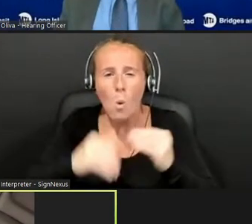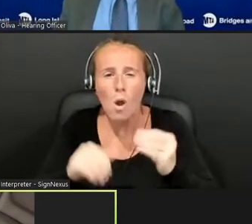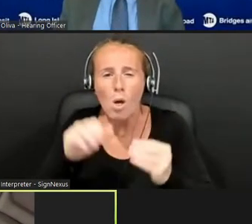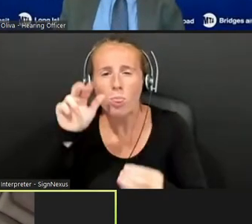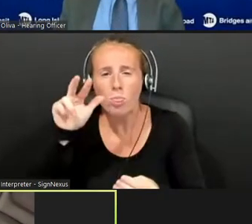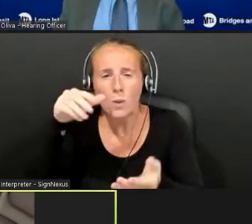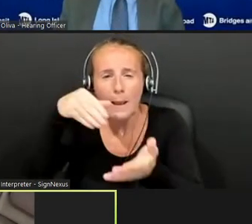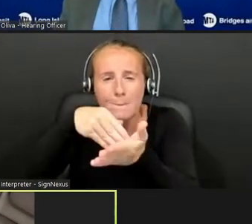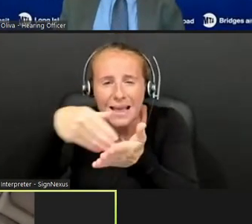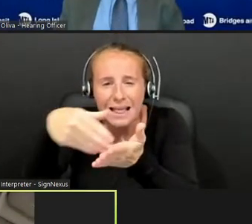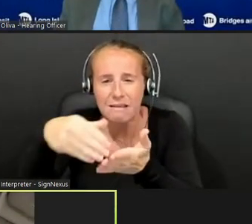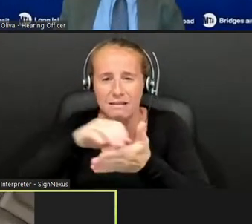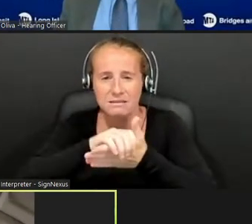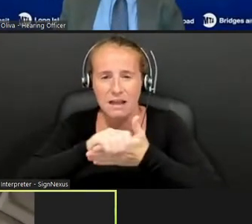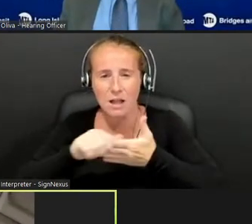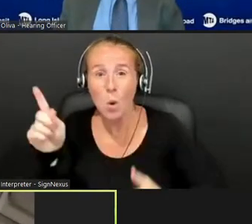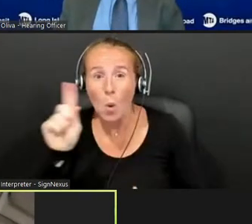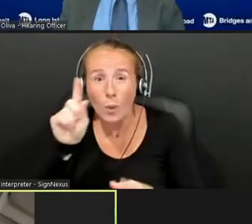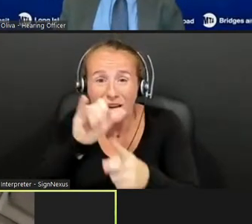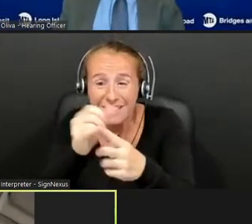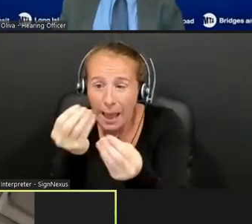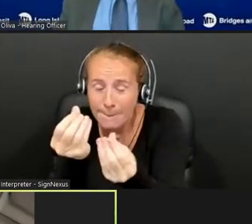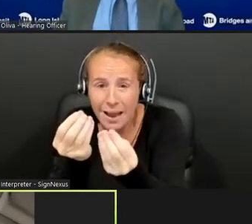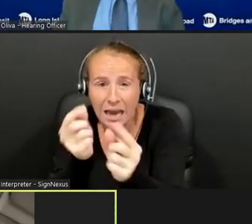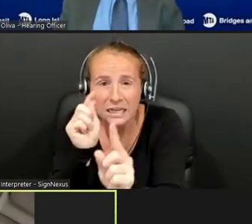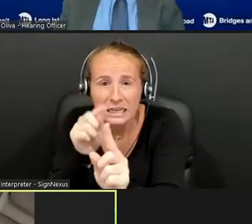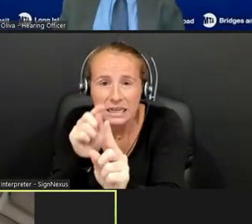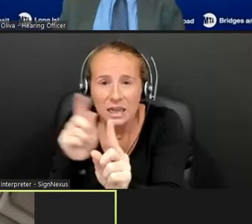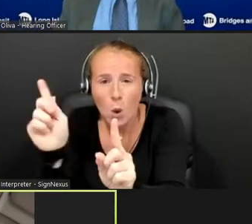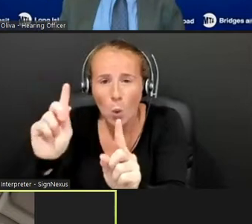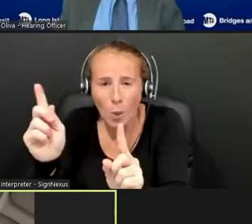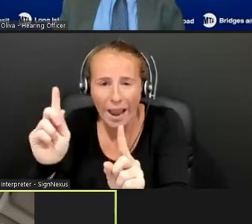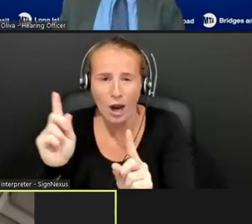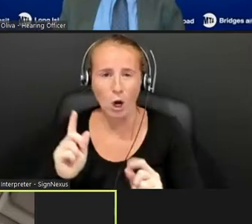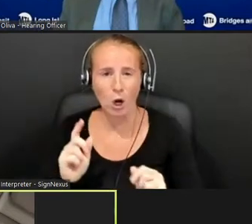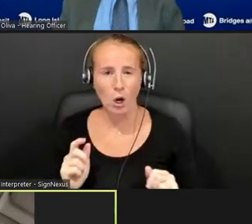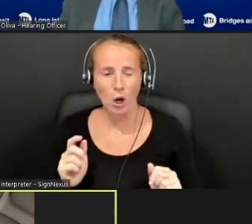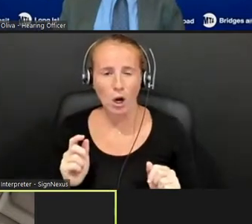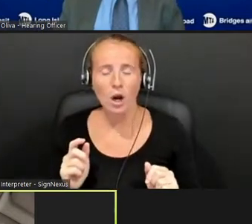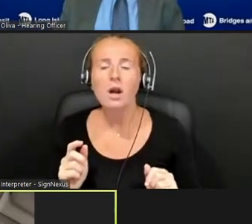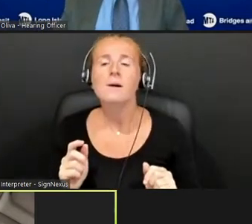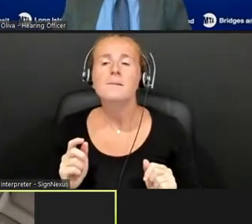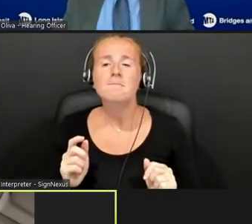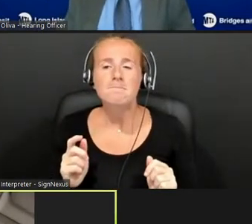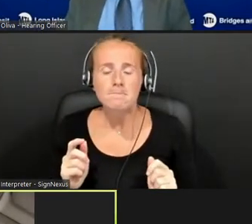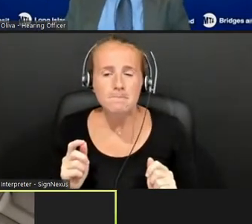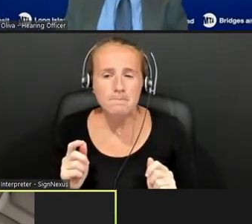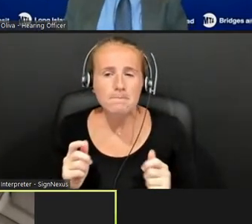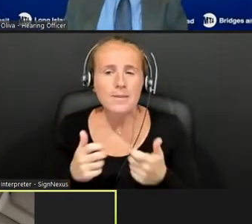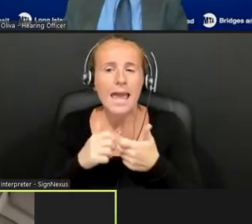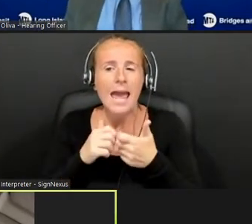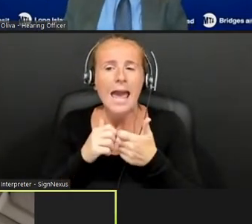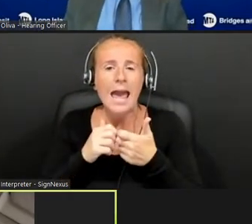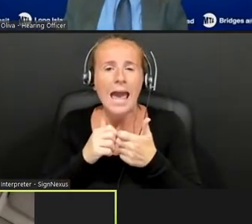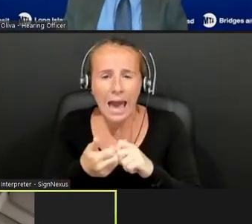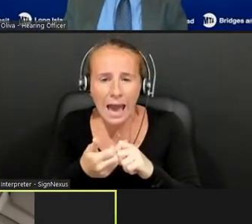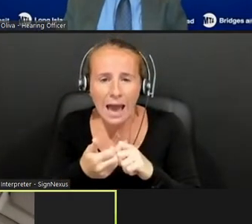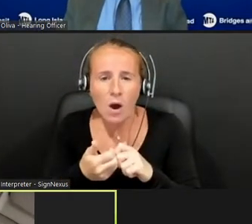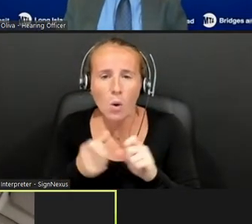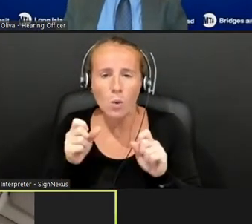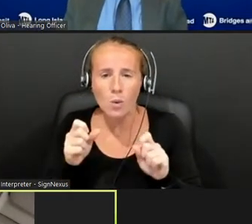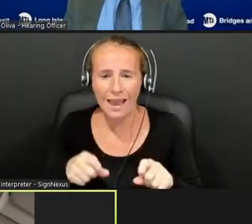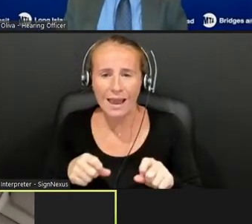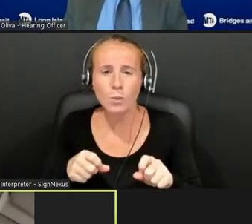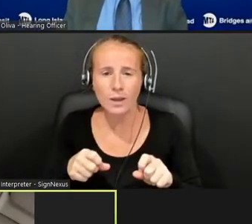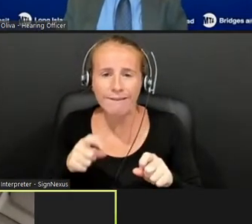did that money go who will audit MTA for the expenses how will you how do we make sure that MK